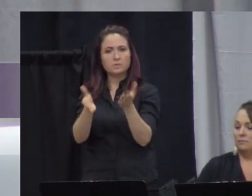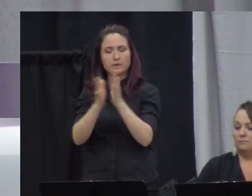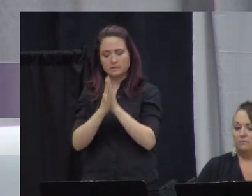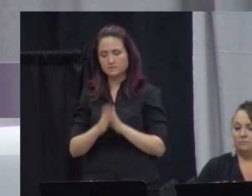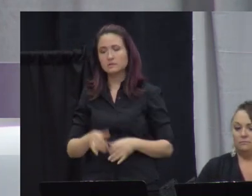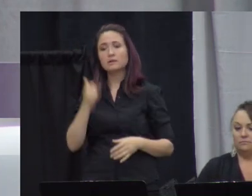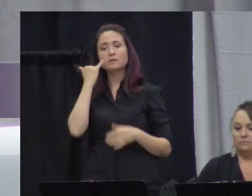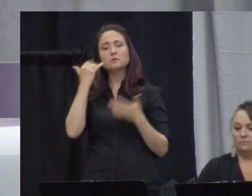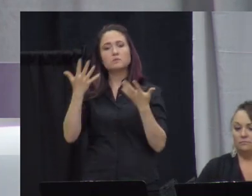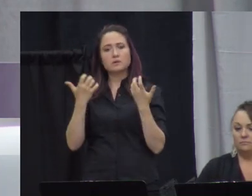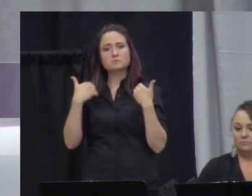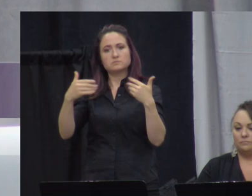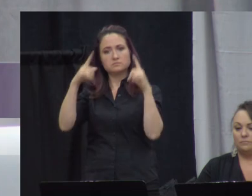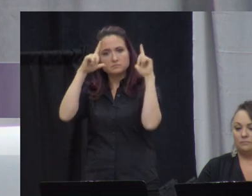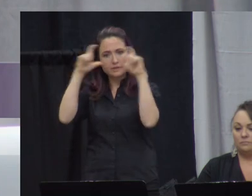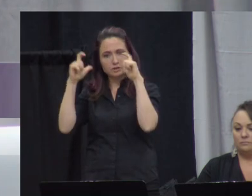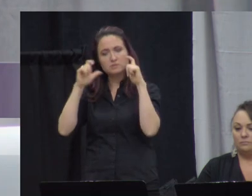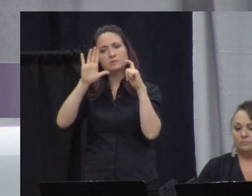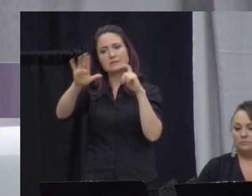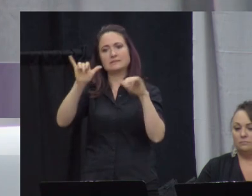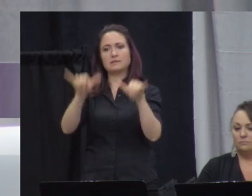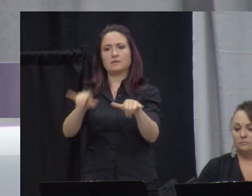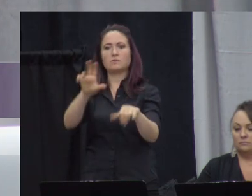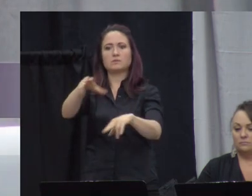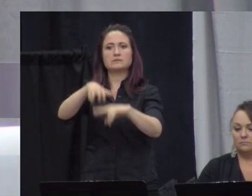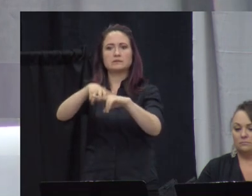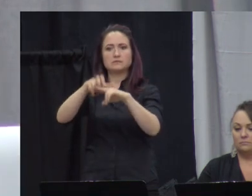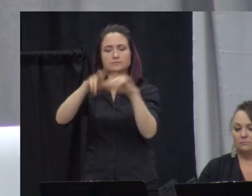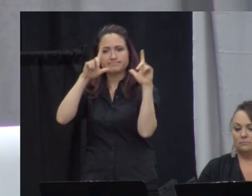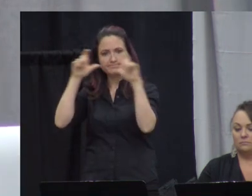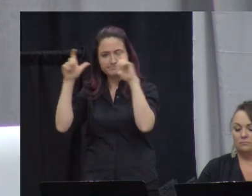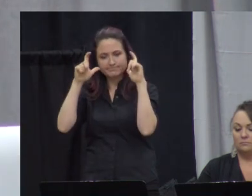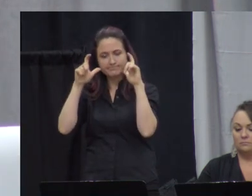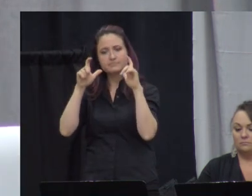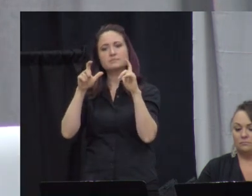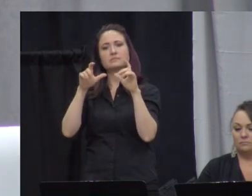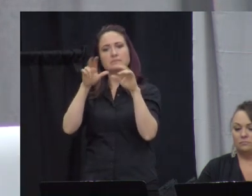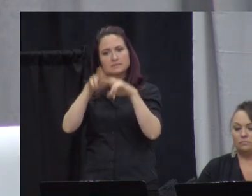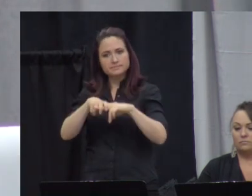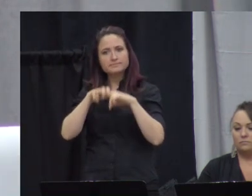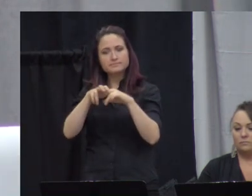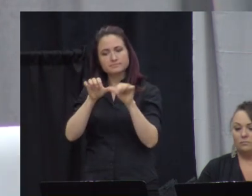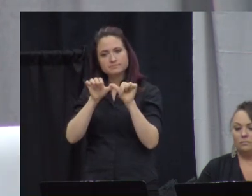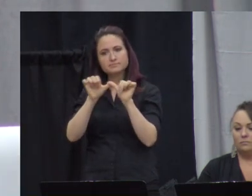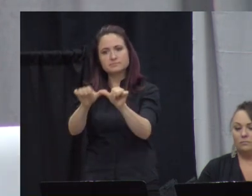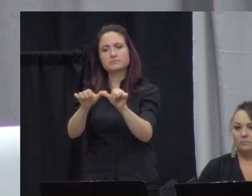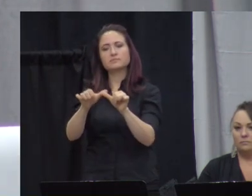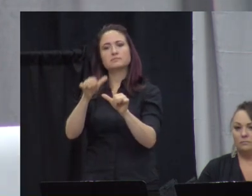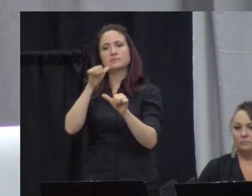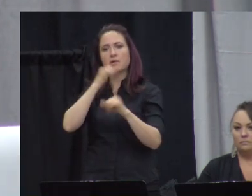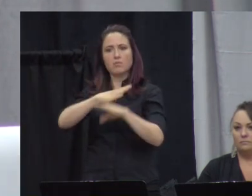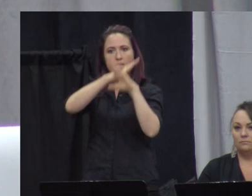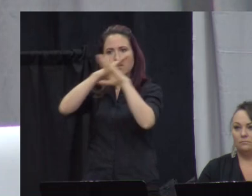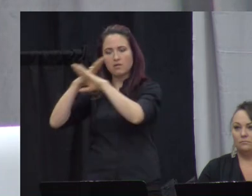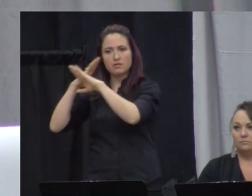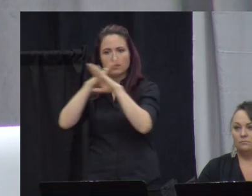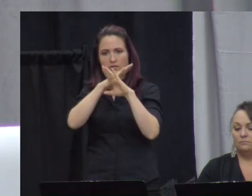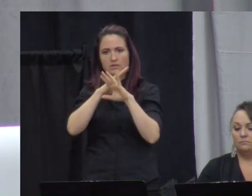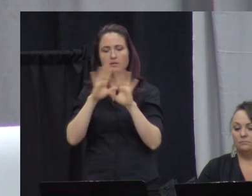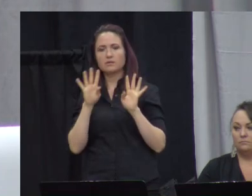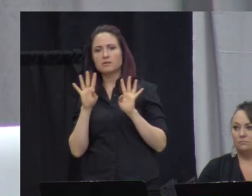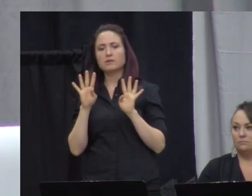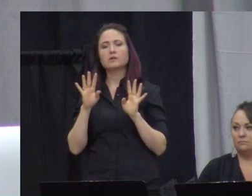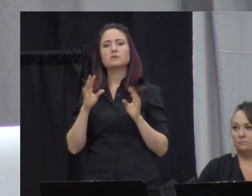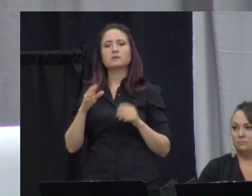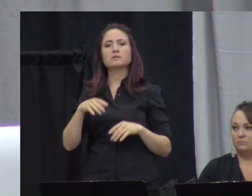take pictures must do so from their seats, and we ask that you remain seated so that you do not block the view of others. An official